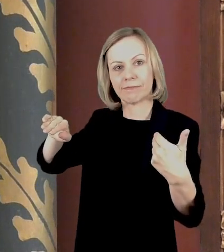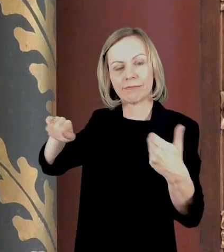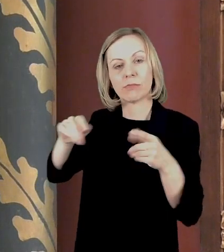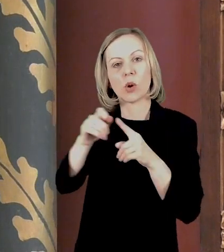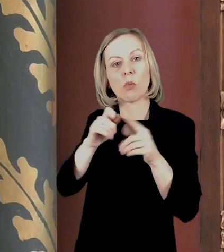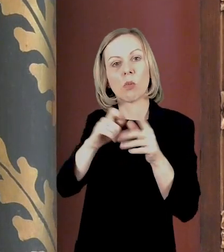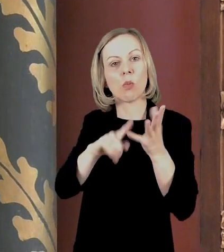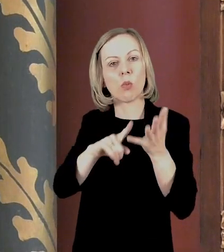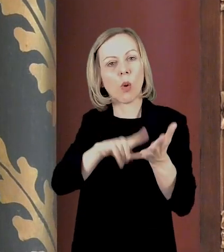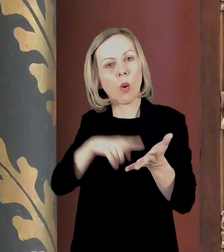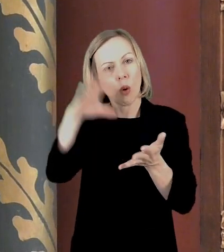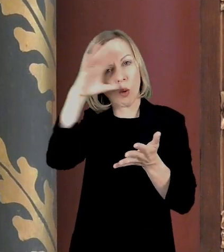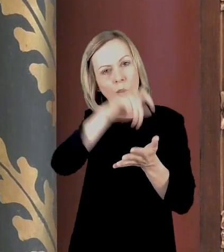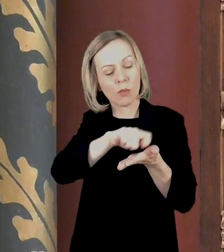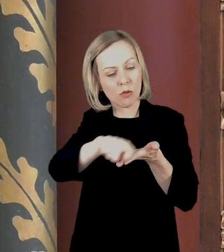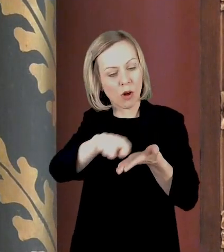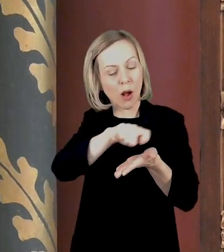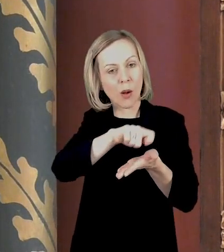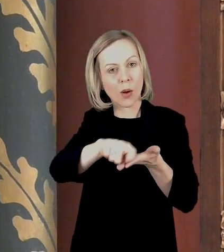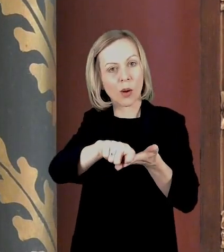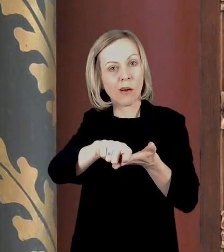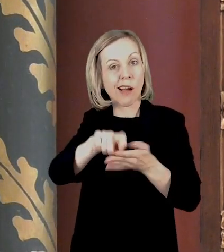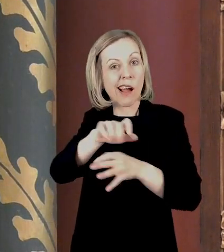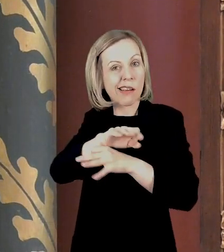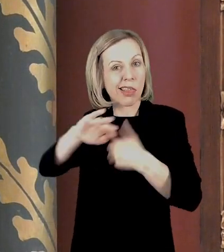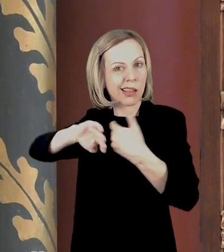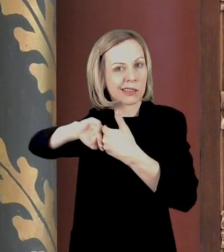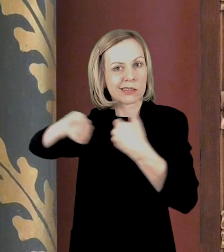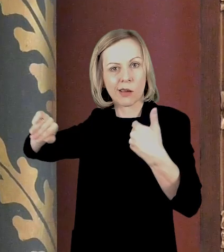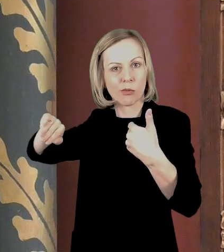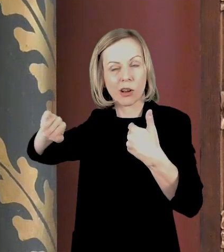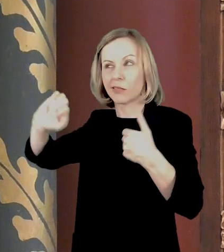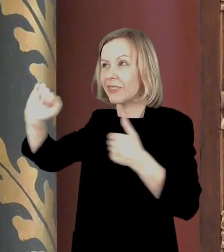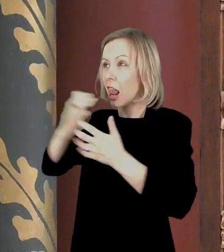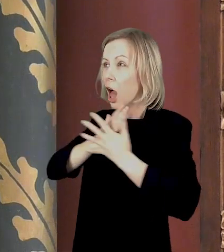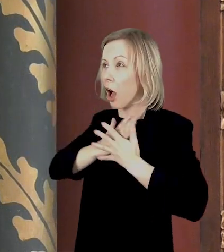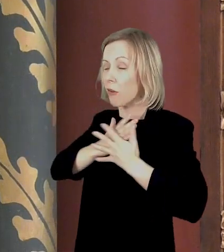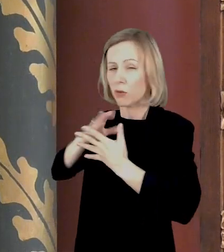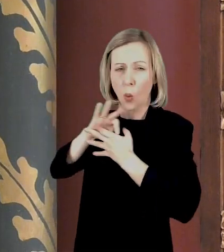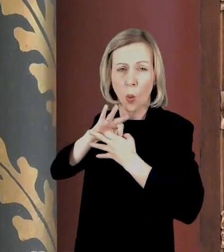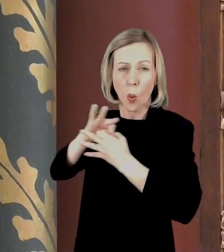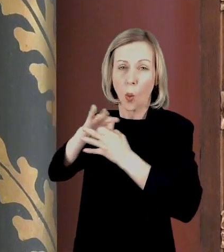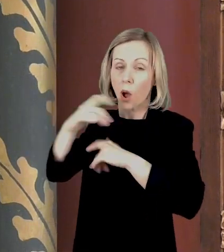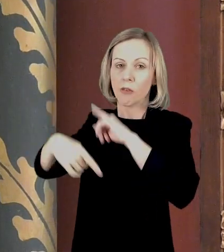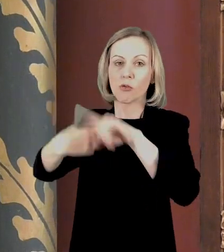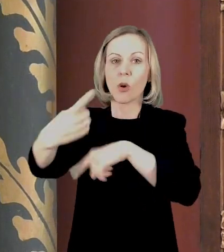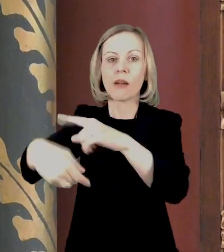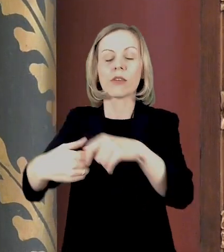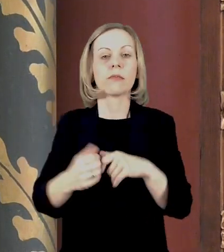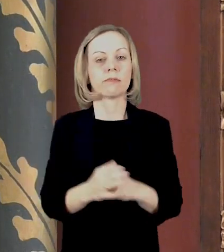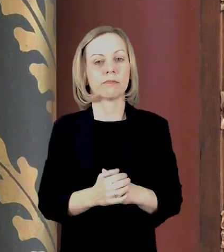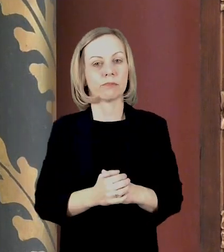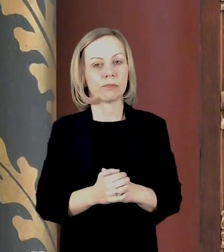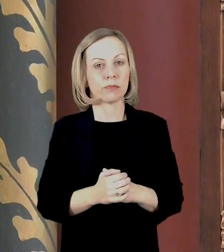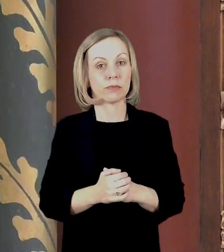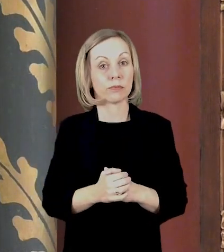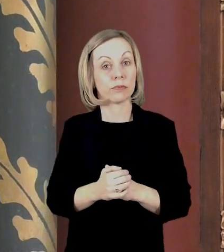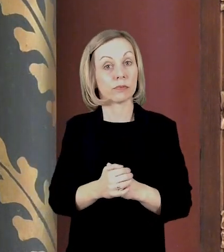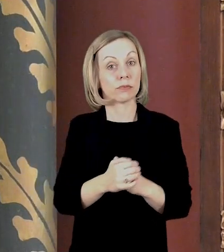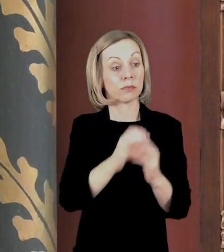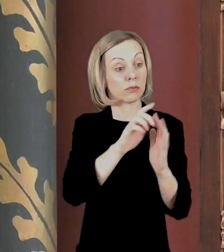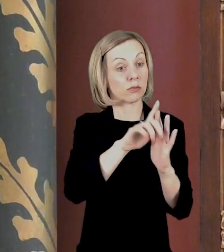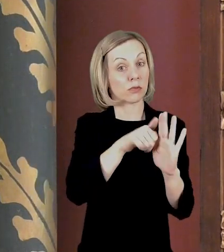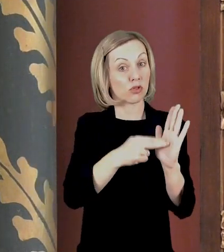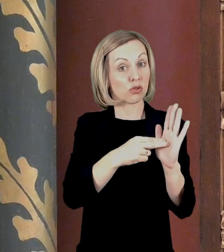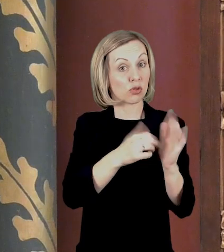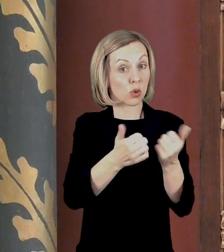what St. Paul said, you remember. In St. John's Gospel, as we've just heard, Jesus himself